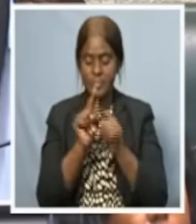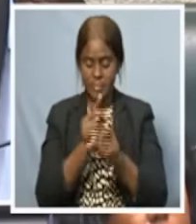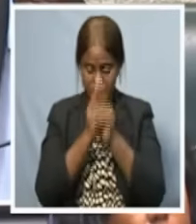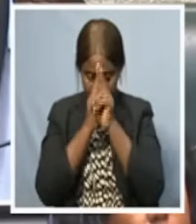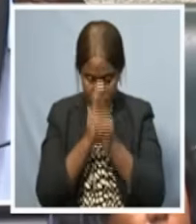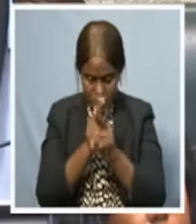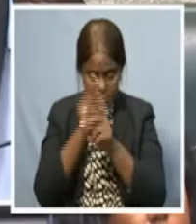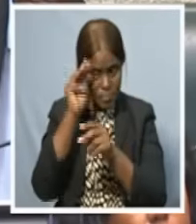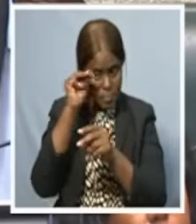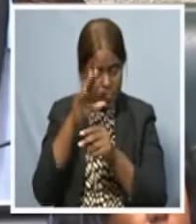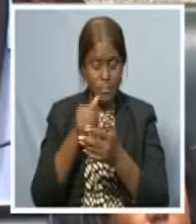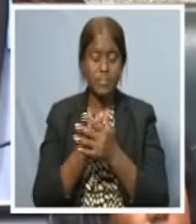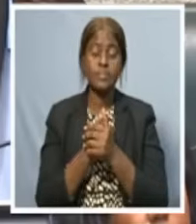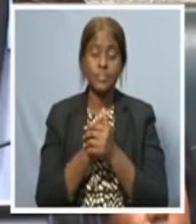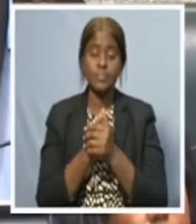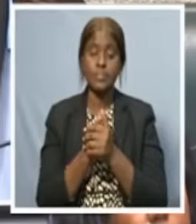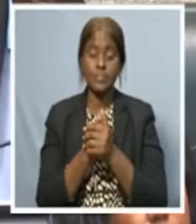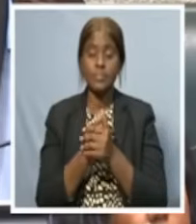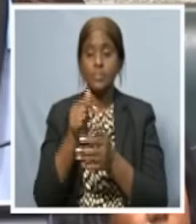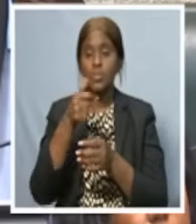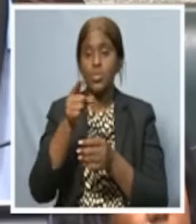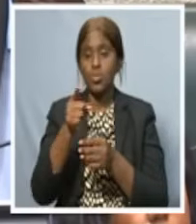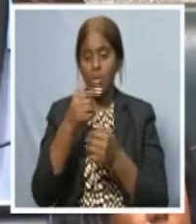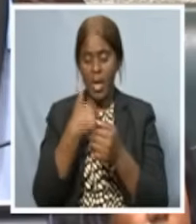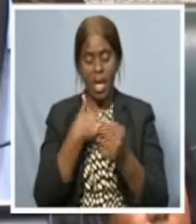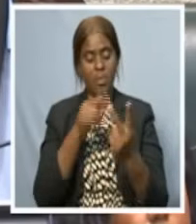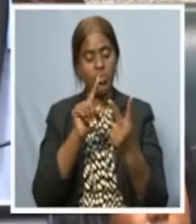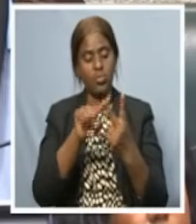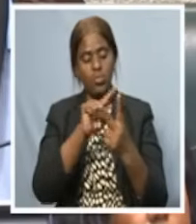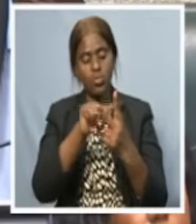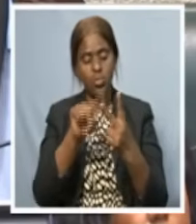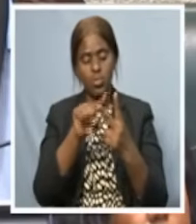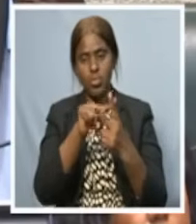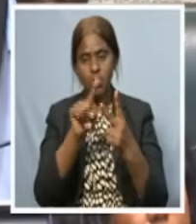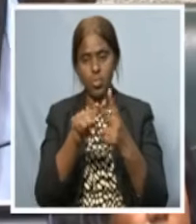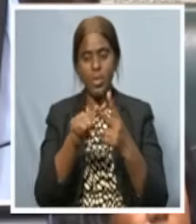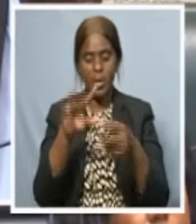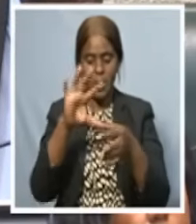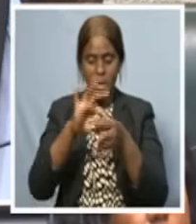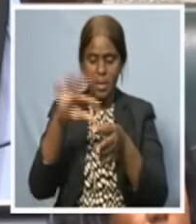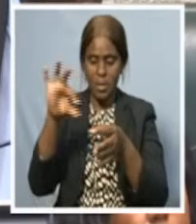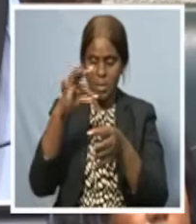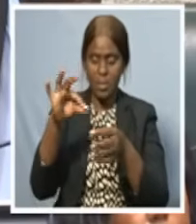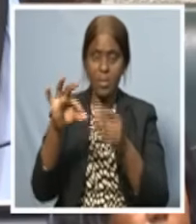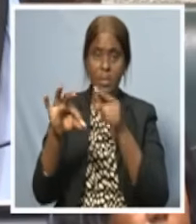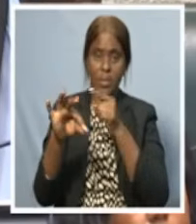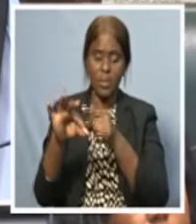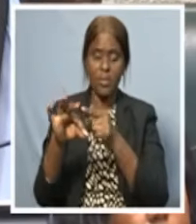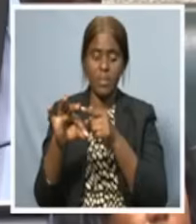Honorable Minister, you have two principal advisors.